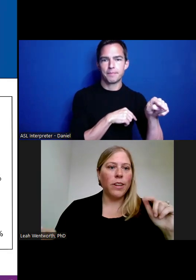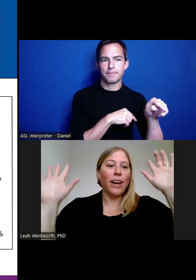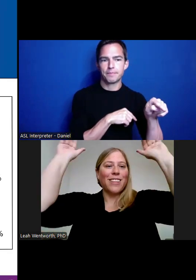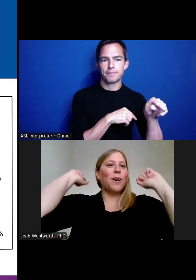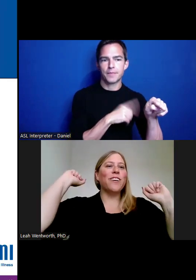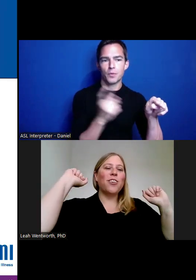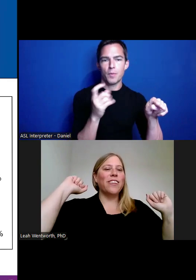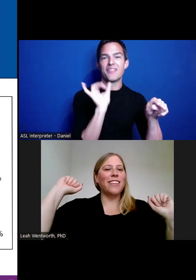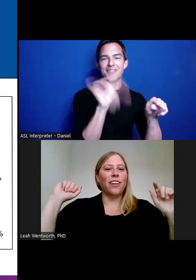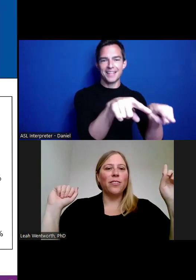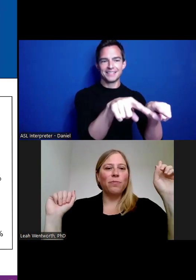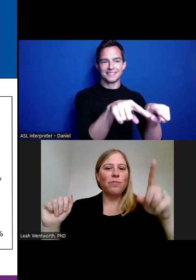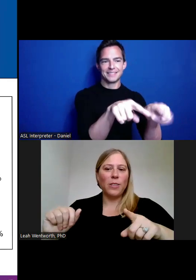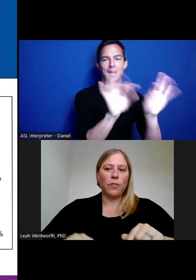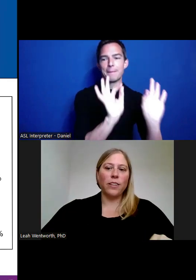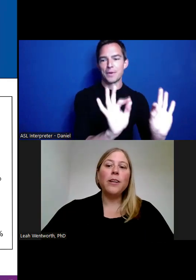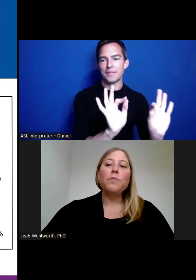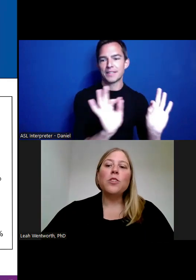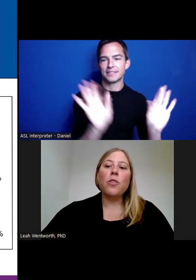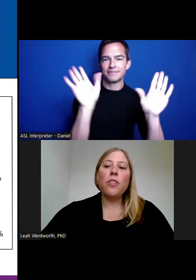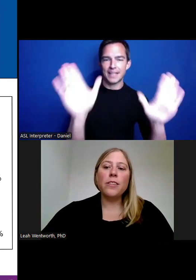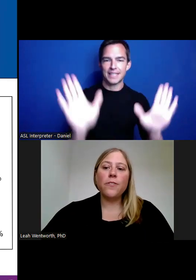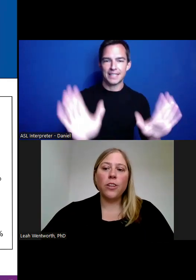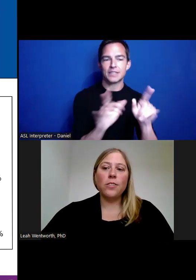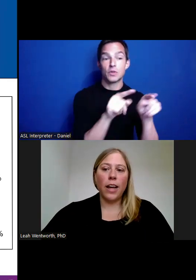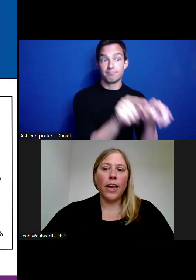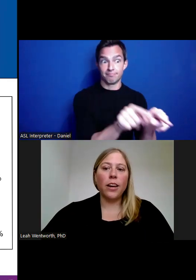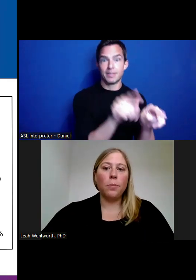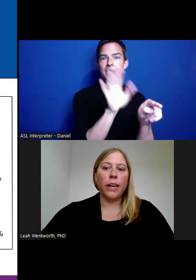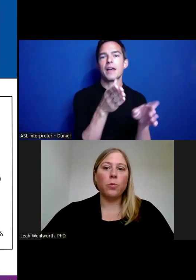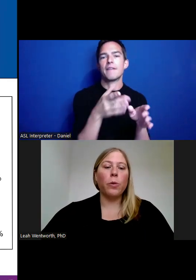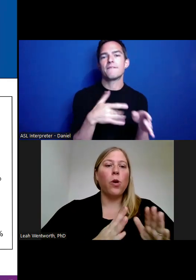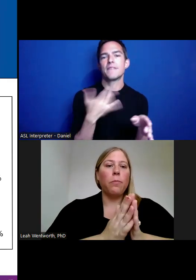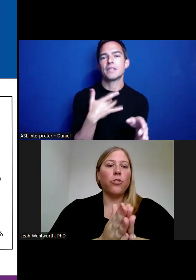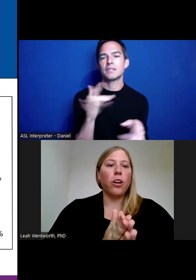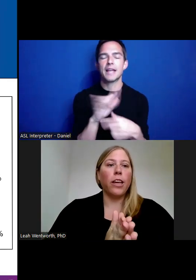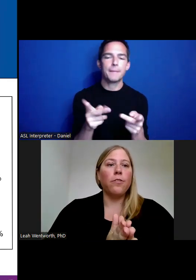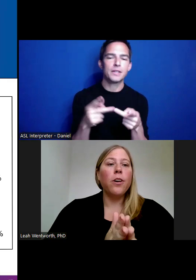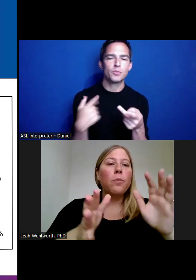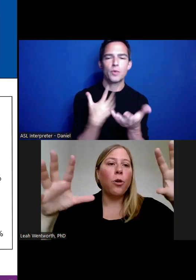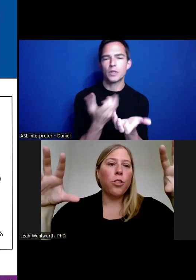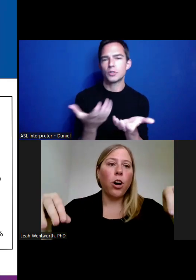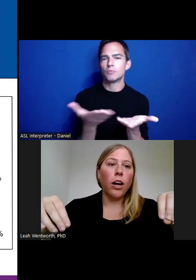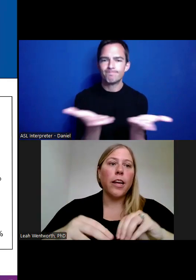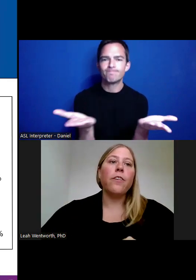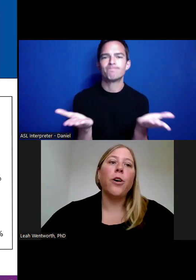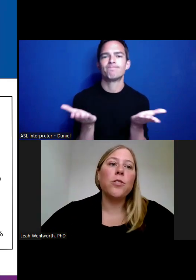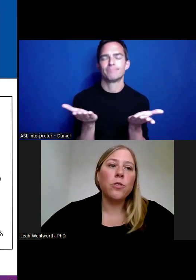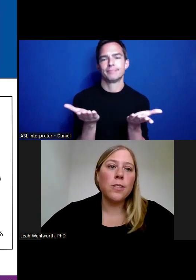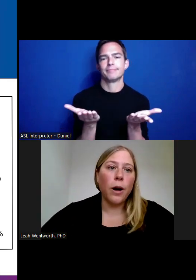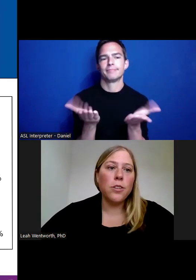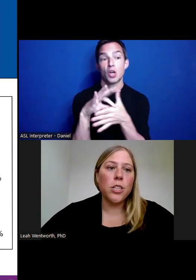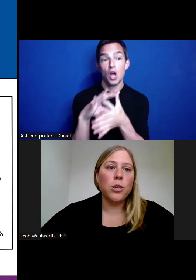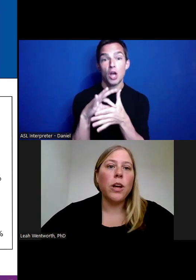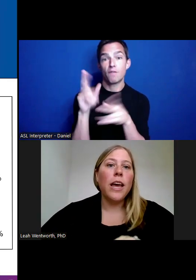One more. There we go. That's perfect. You're fantastic. That's perfect. So this feels like a place where we want to make sure to give both the content for folks